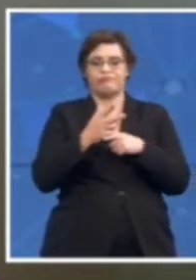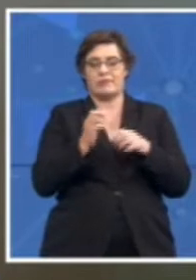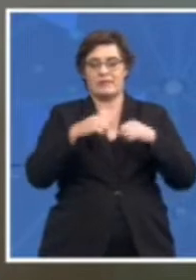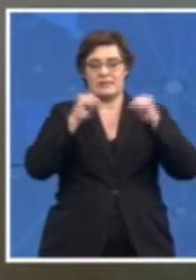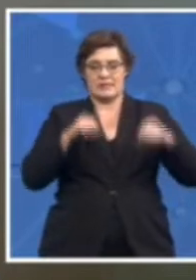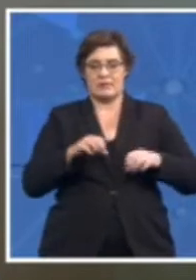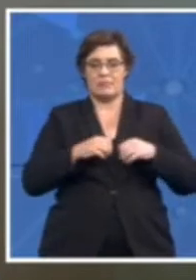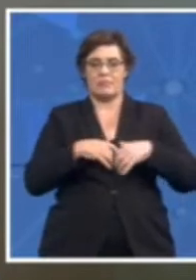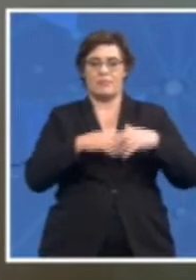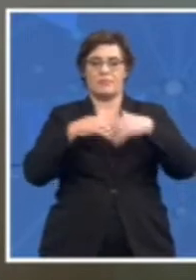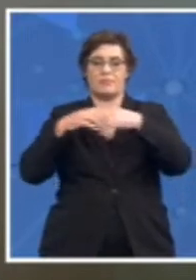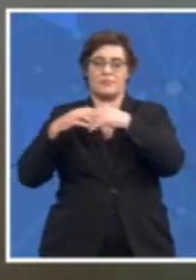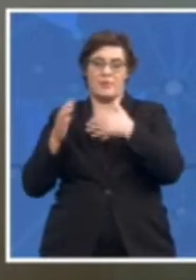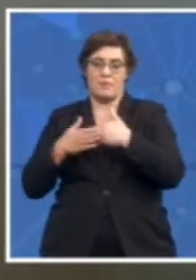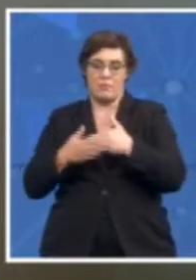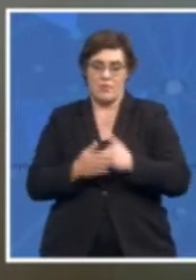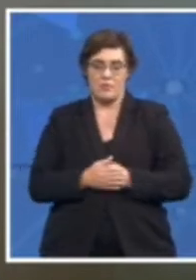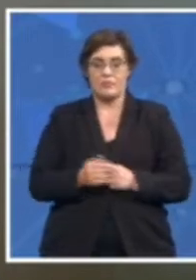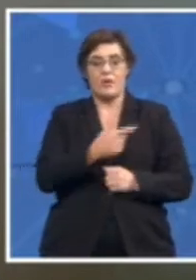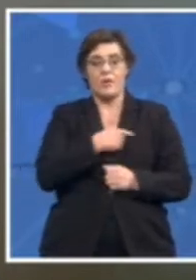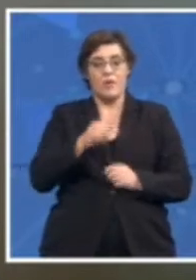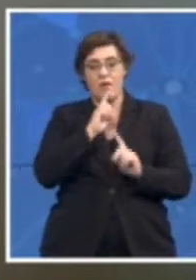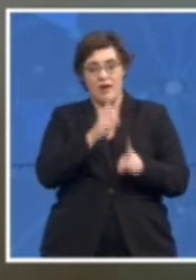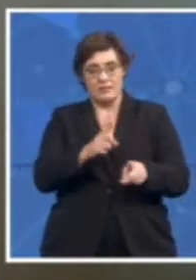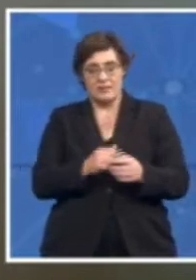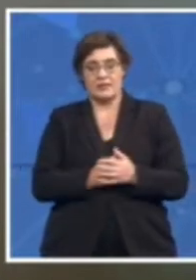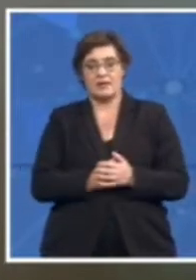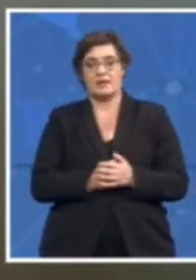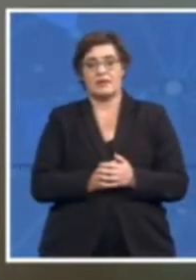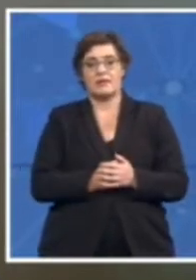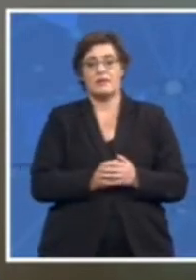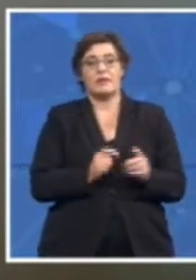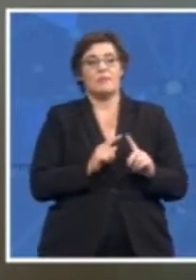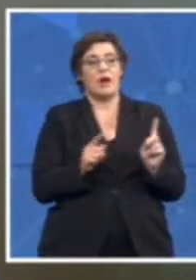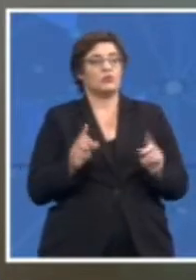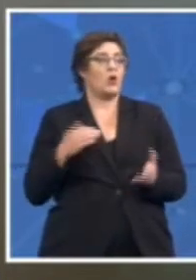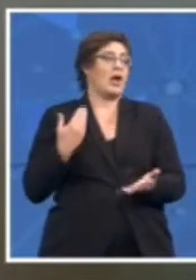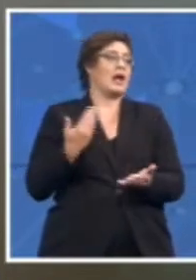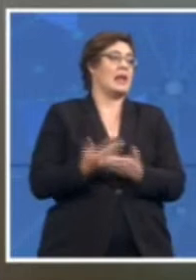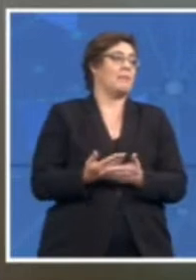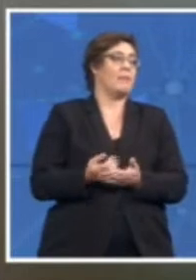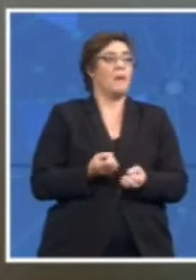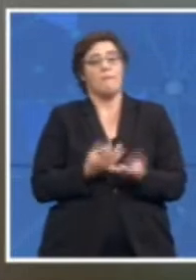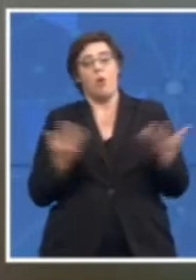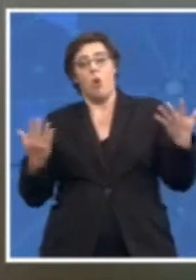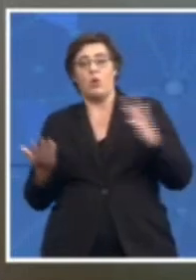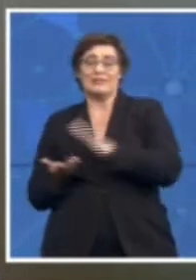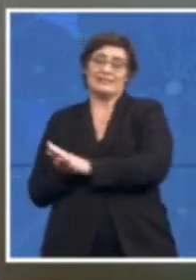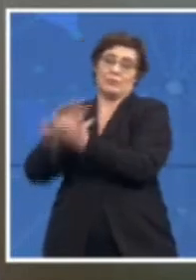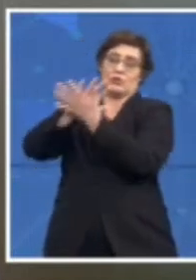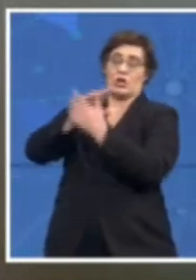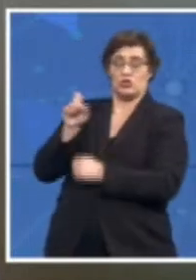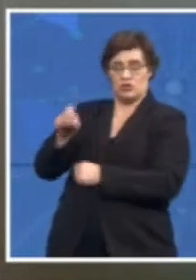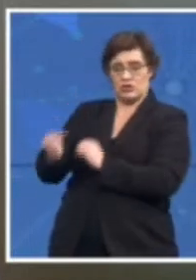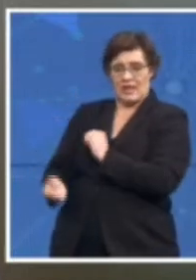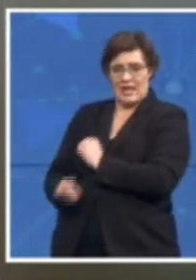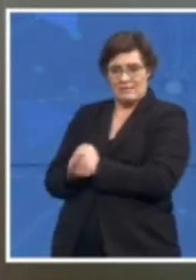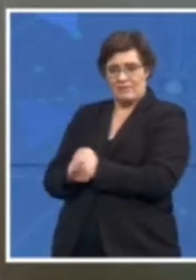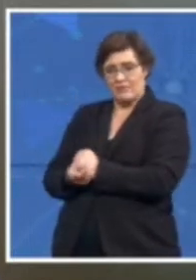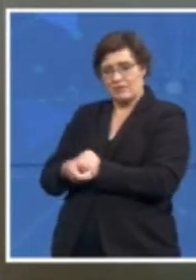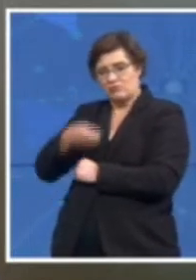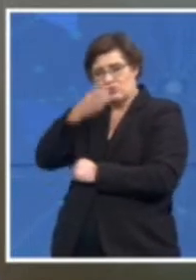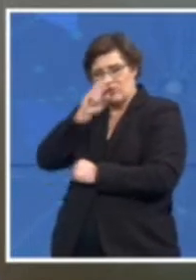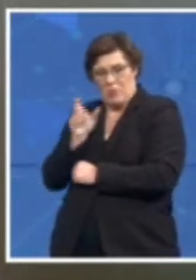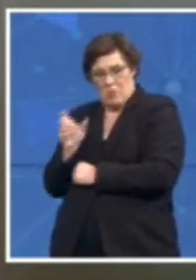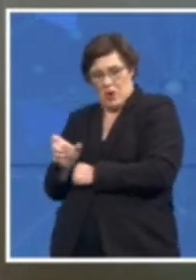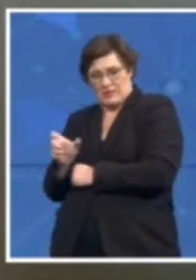but I think to claim widespread sabotage in the strict sense of the word is not